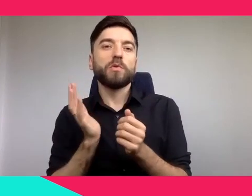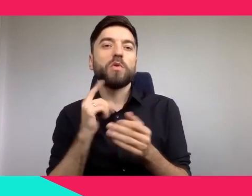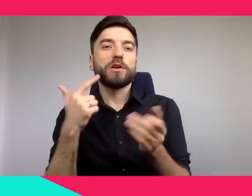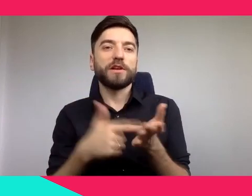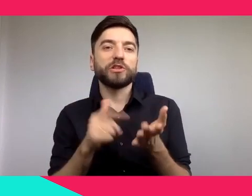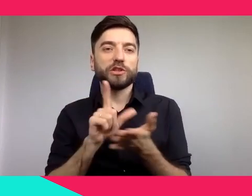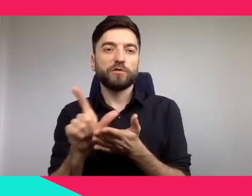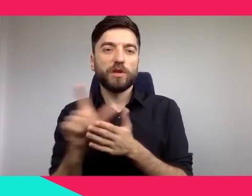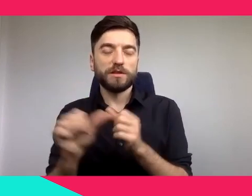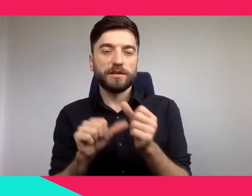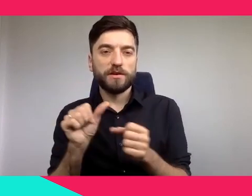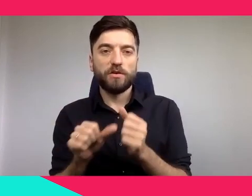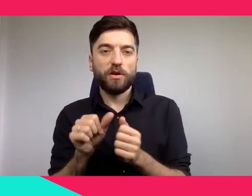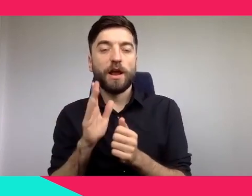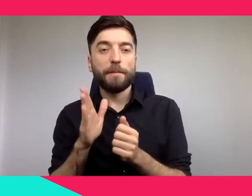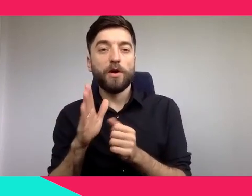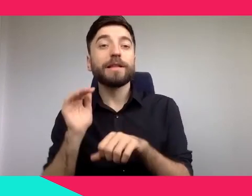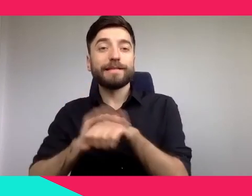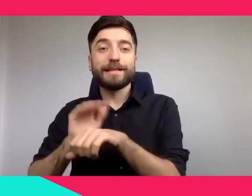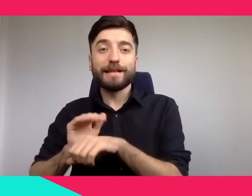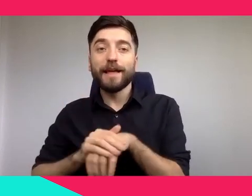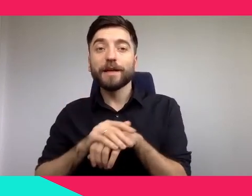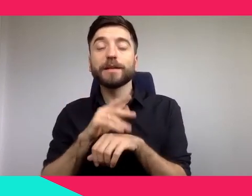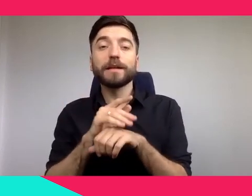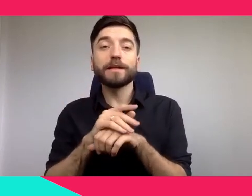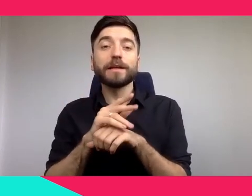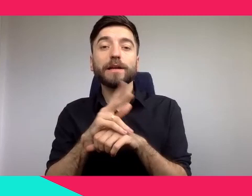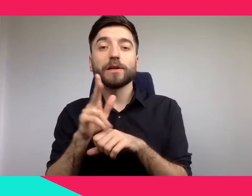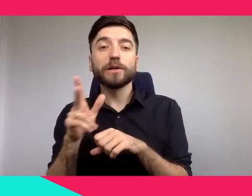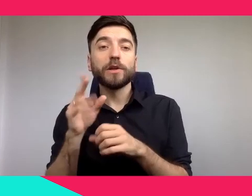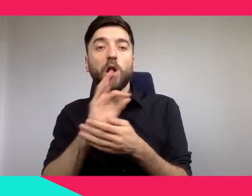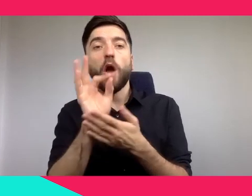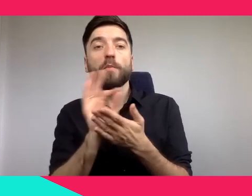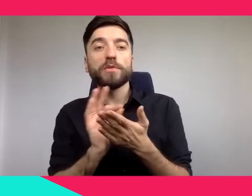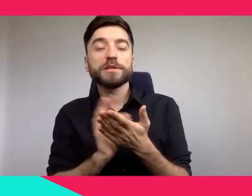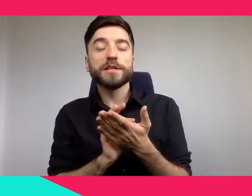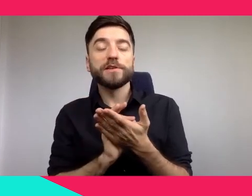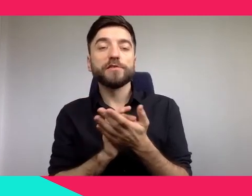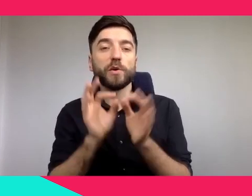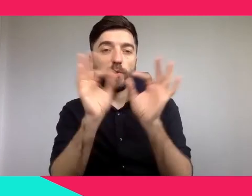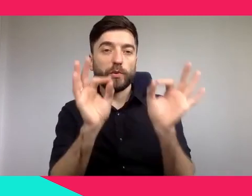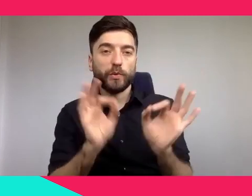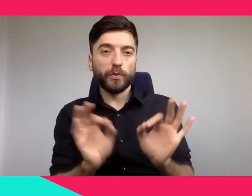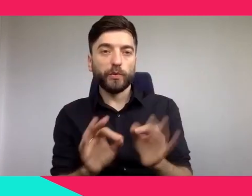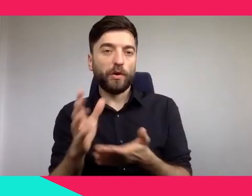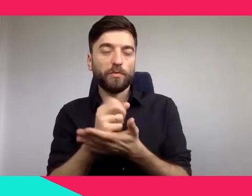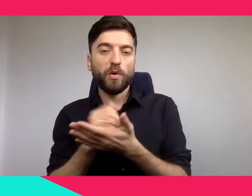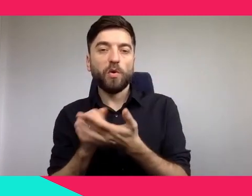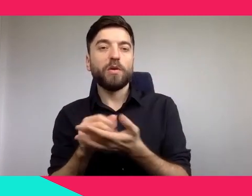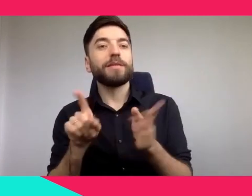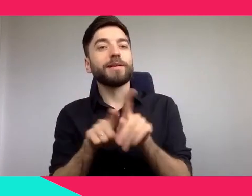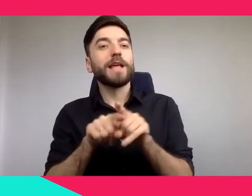at the Rijksmuseums, and our curators were publishing articles in very good scientific